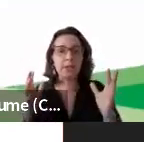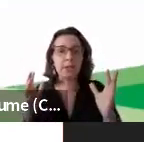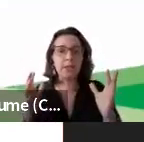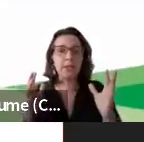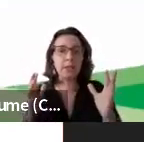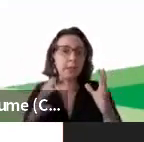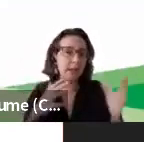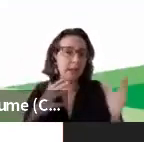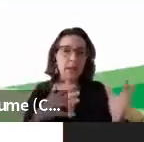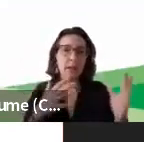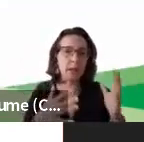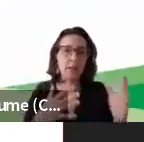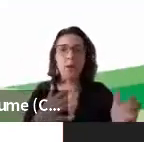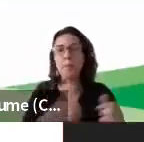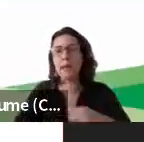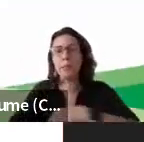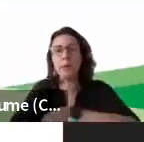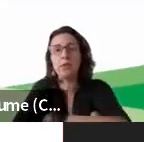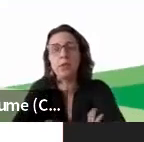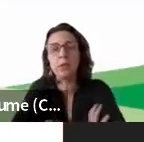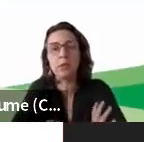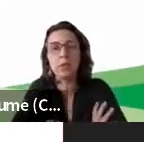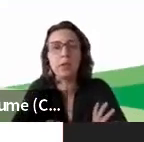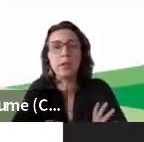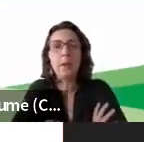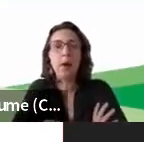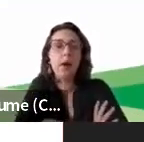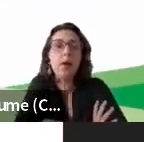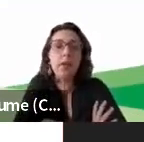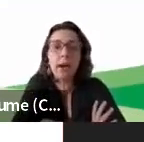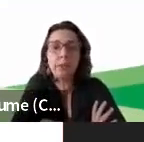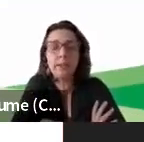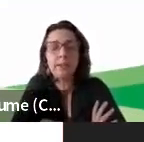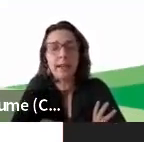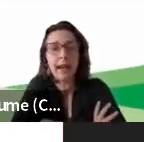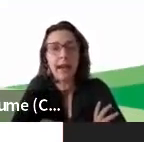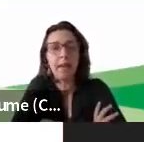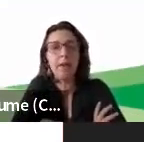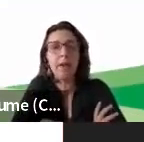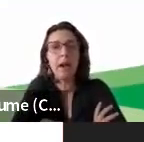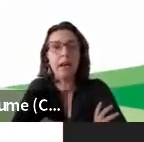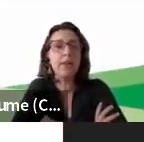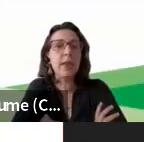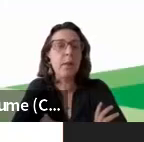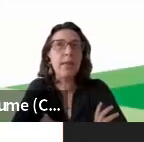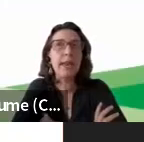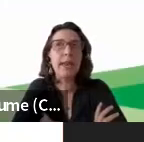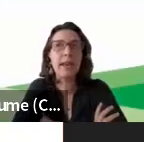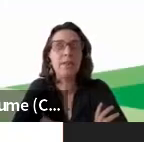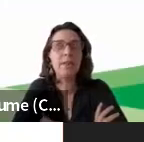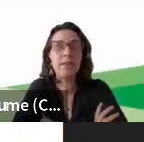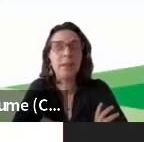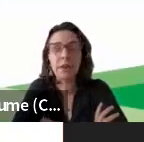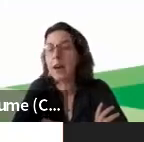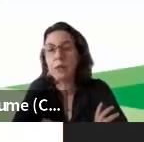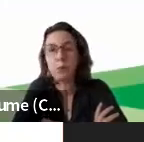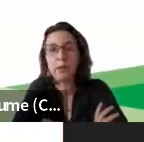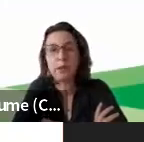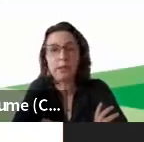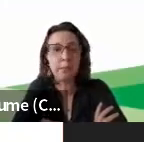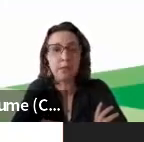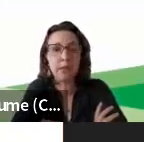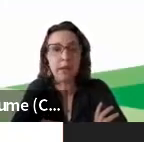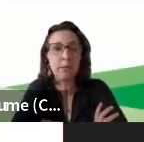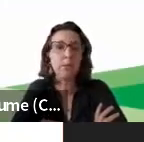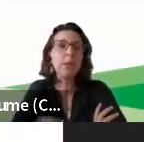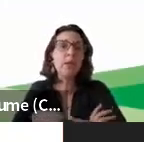provides options, given known pain points for older adults, all the options that they have. That way they can figure out